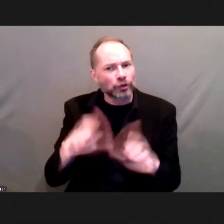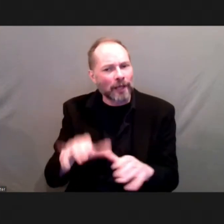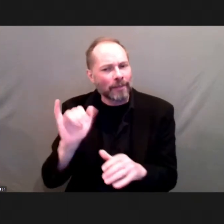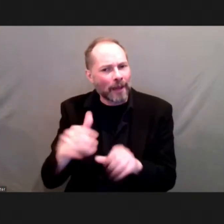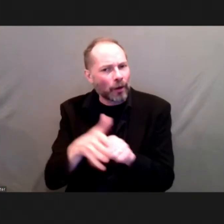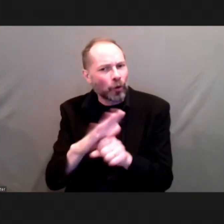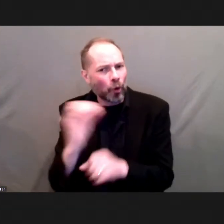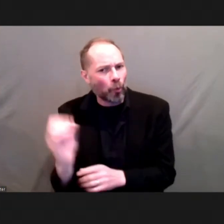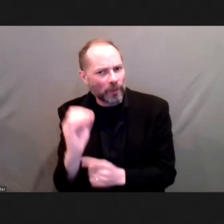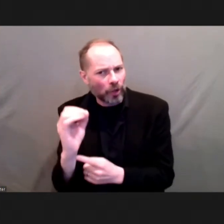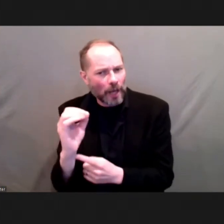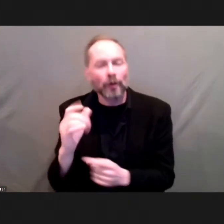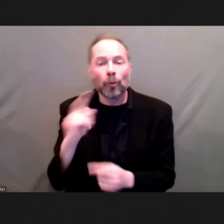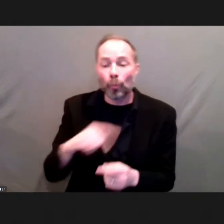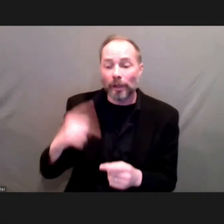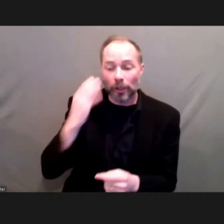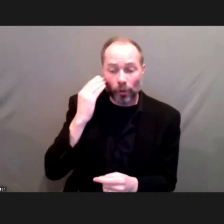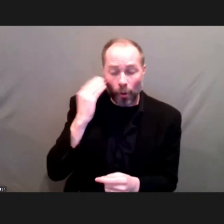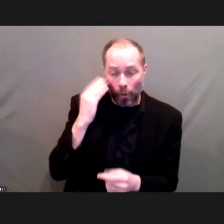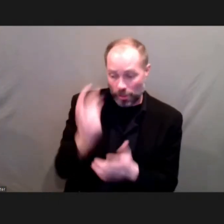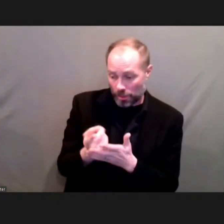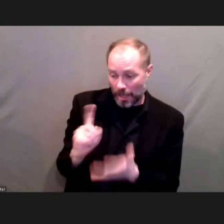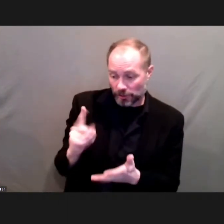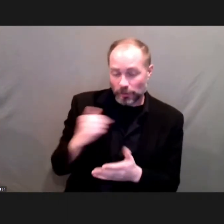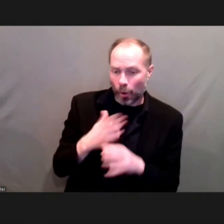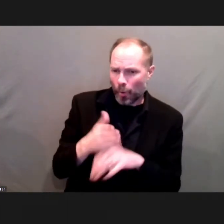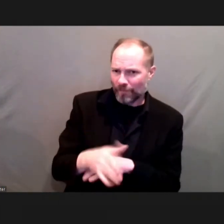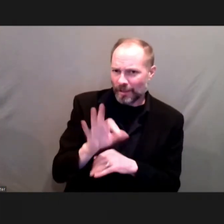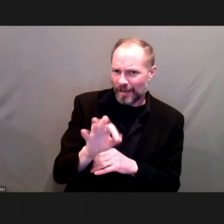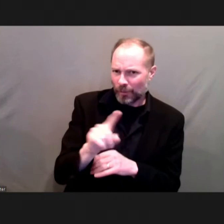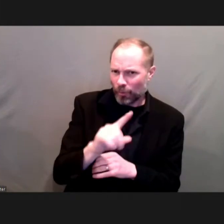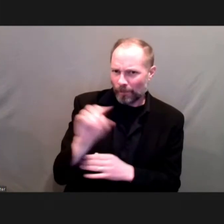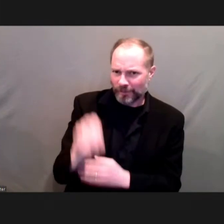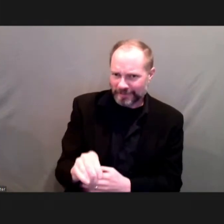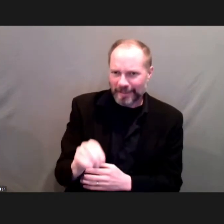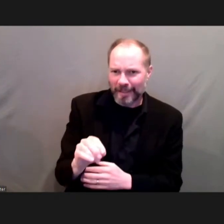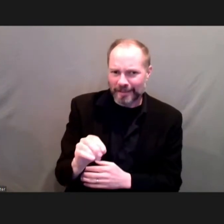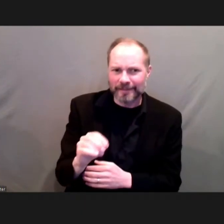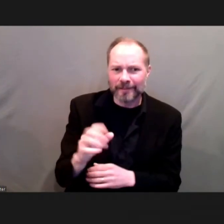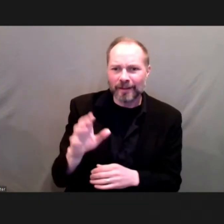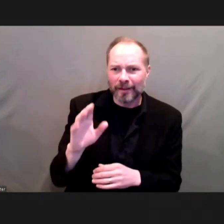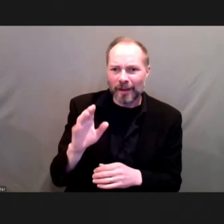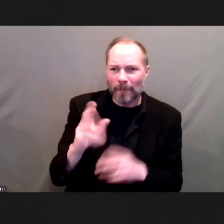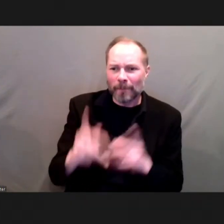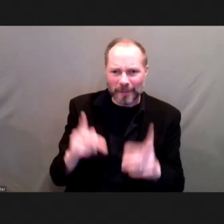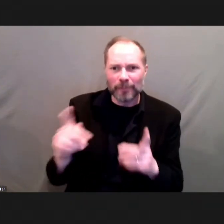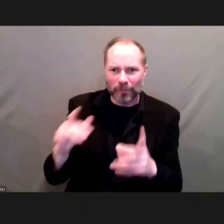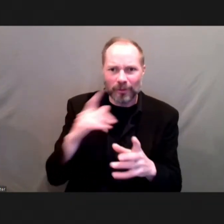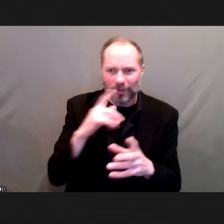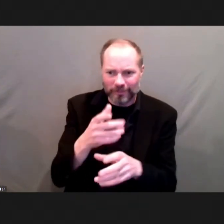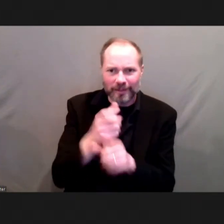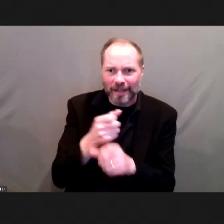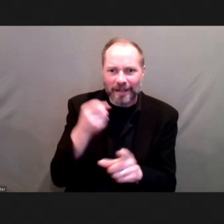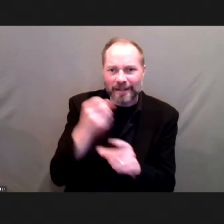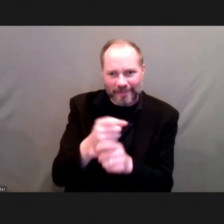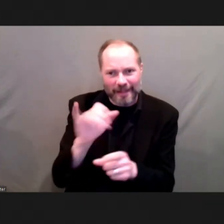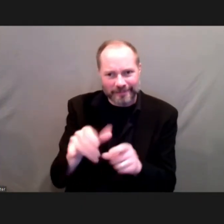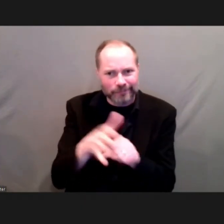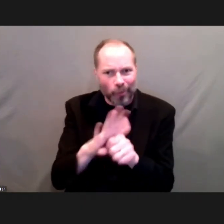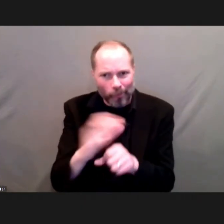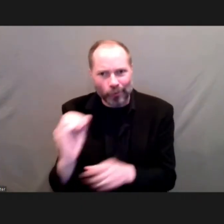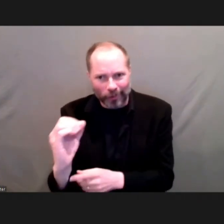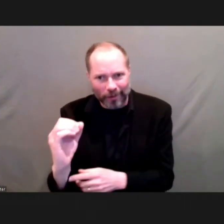We know as of last week, over 91%, I fully expect it's over 95% now. So the chances are that's the variant you have.